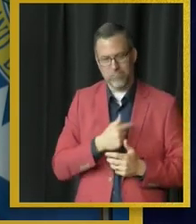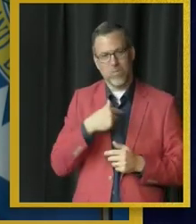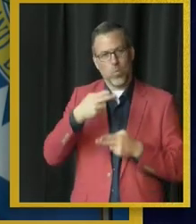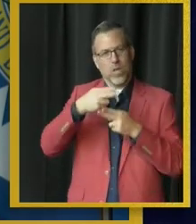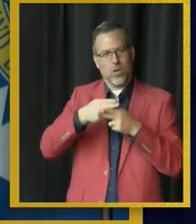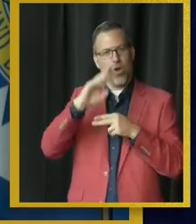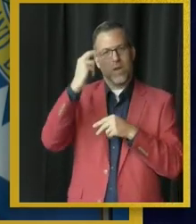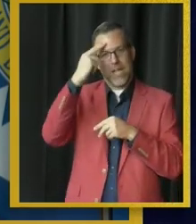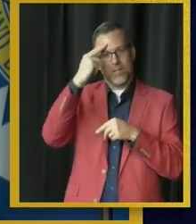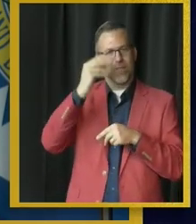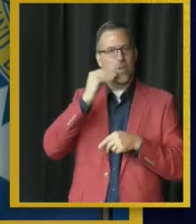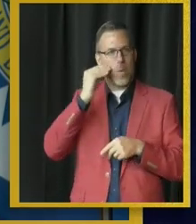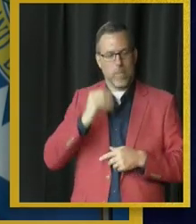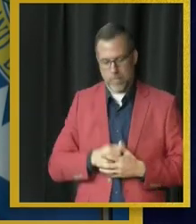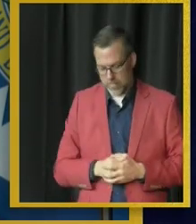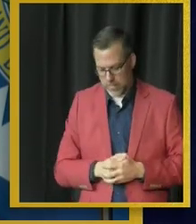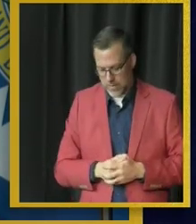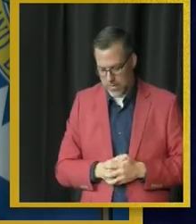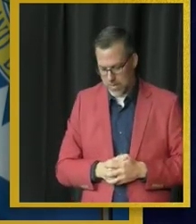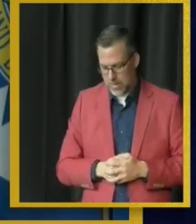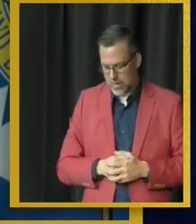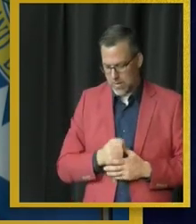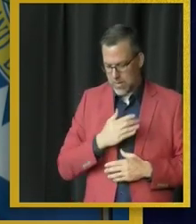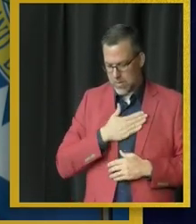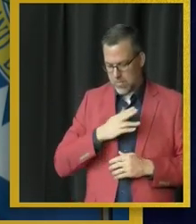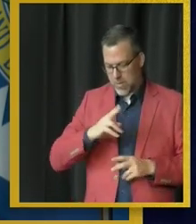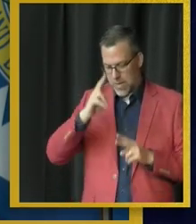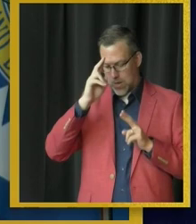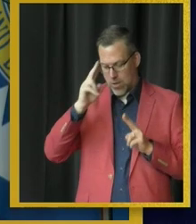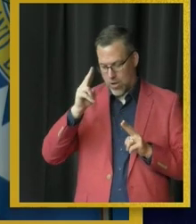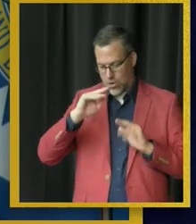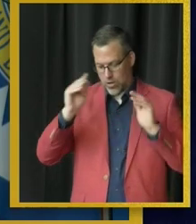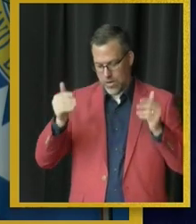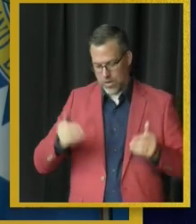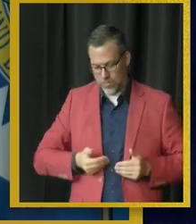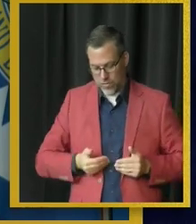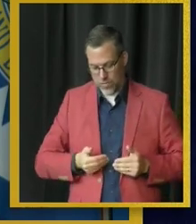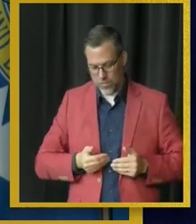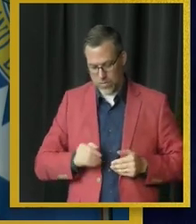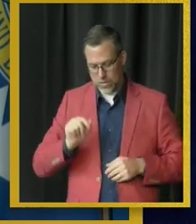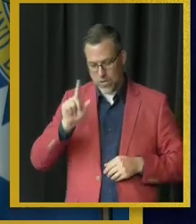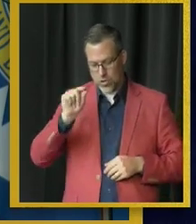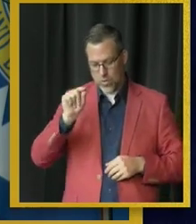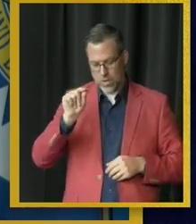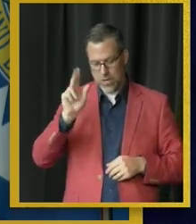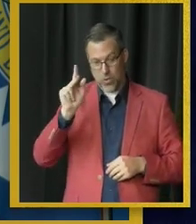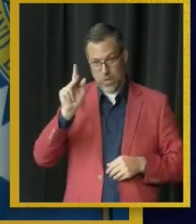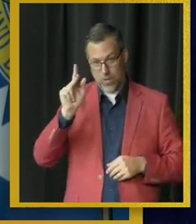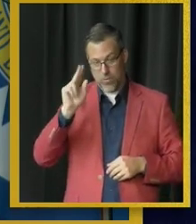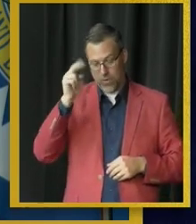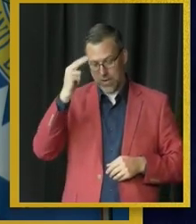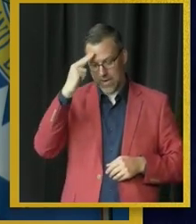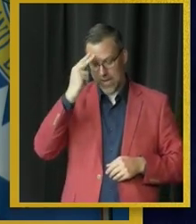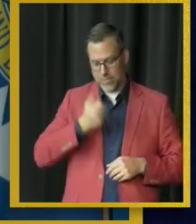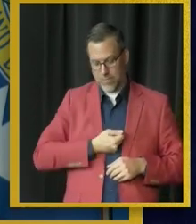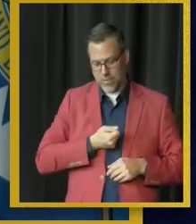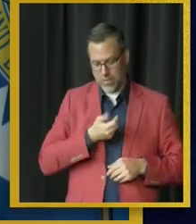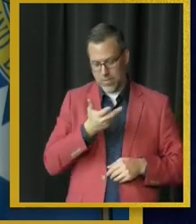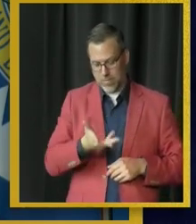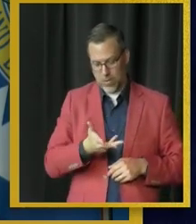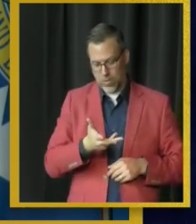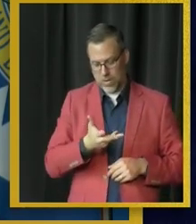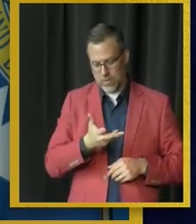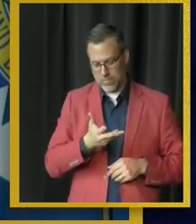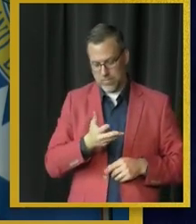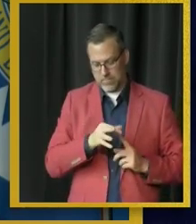home. It is my privilege now to introduce 2023 Nashville Poet